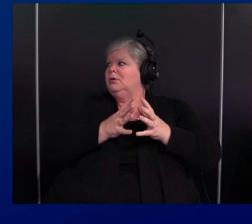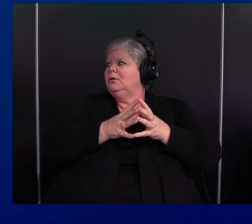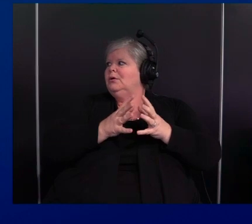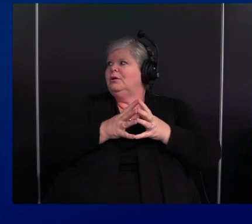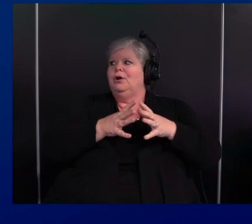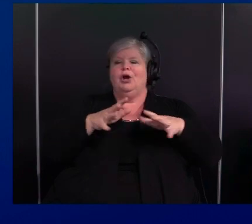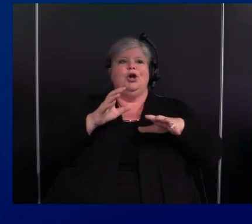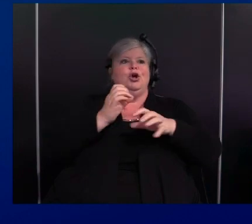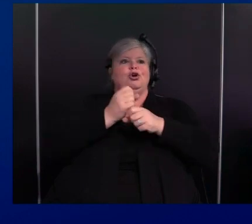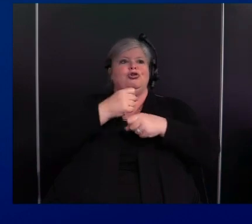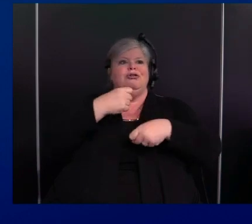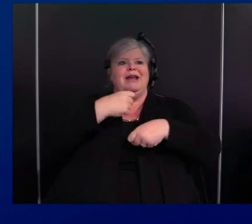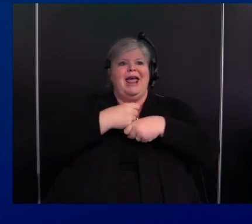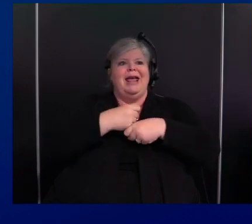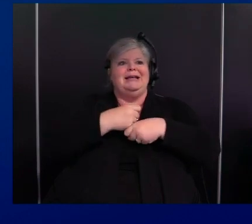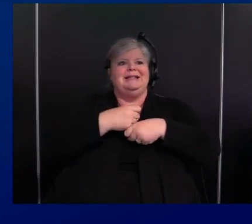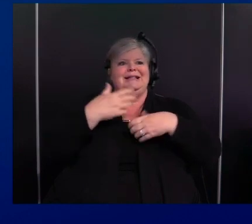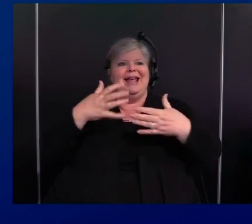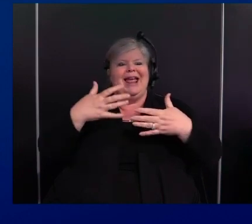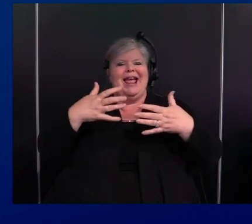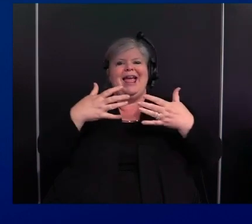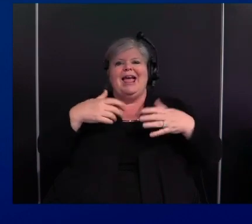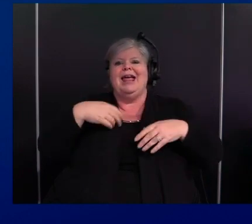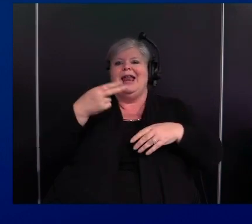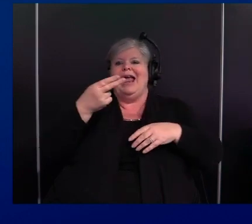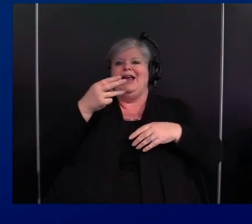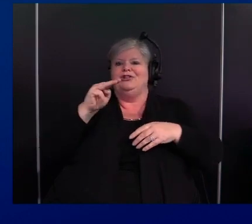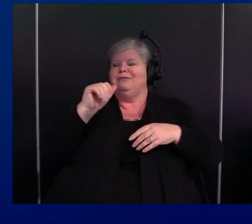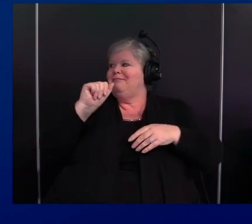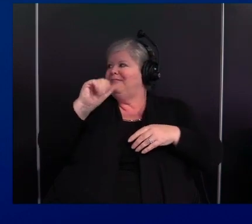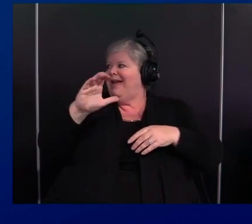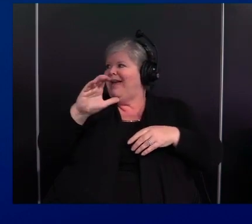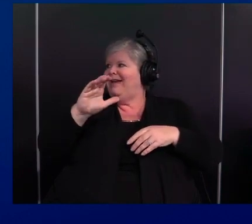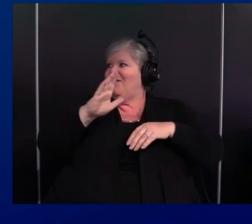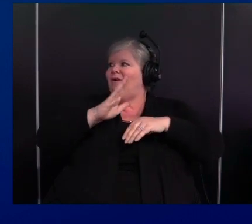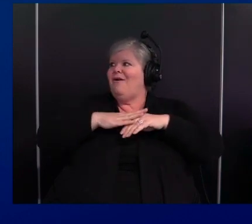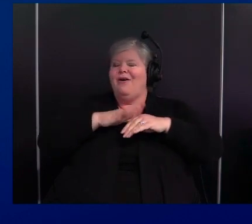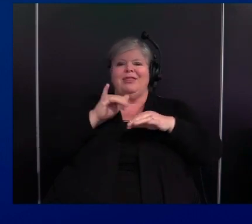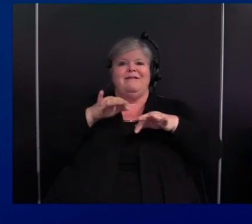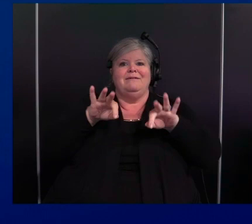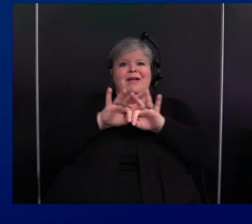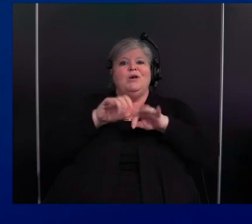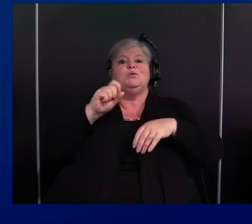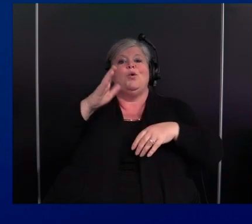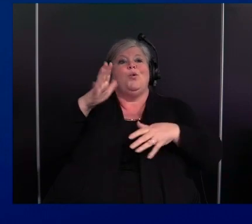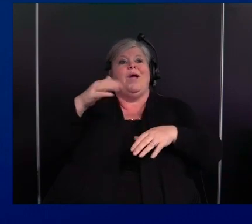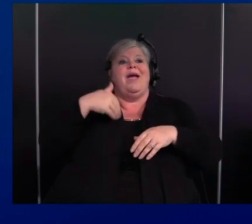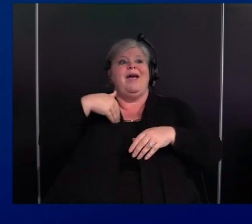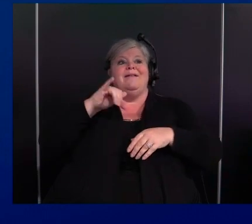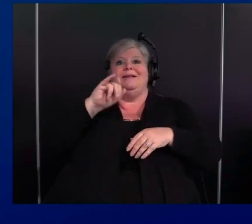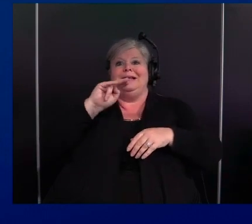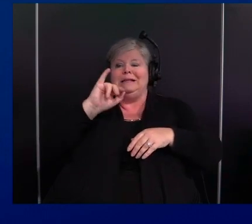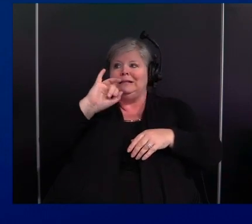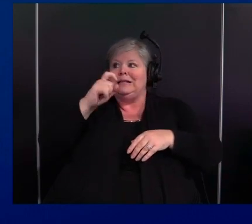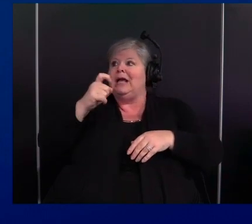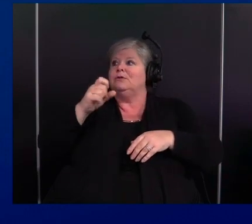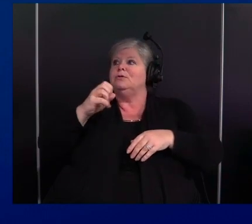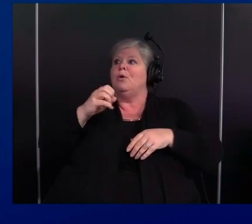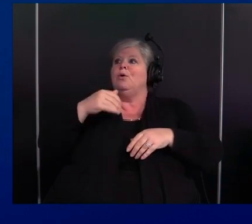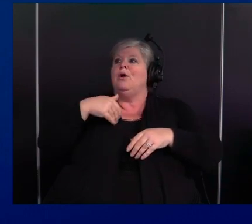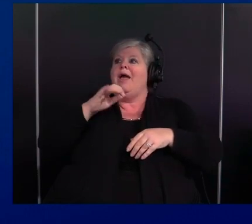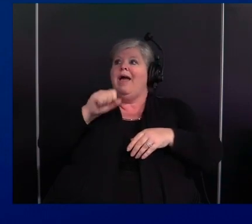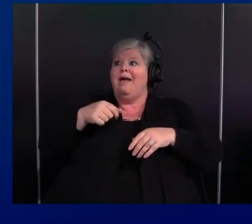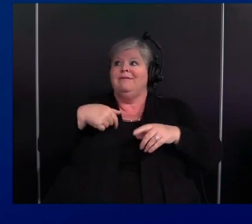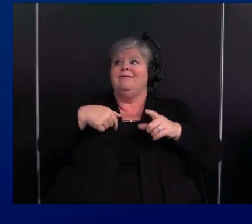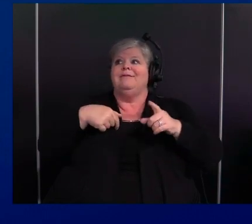create an HMAC on a value that you're creating, so that you have an index. So you actually can have ciphertext inside